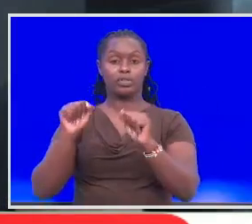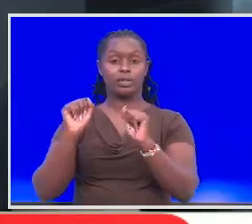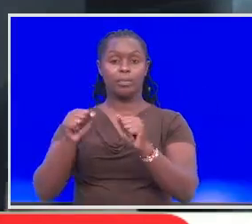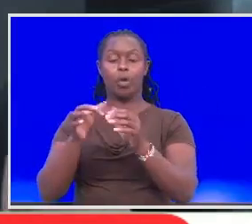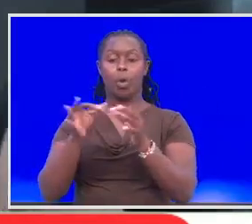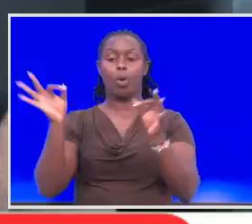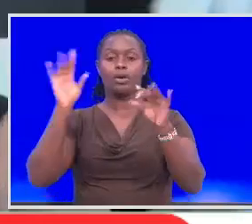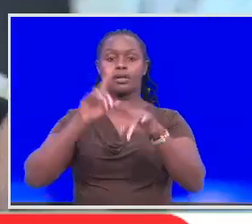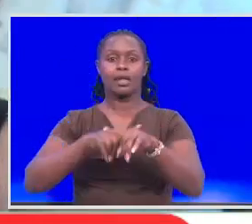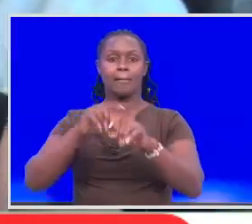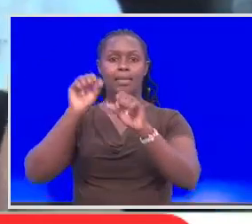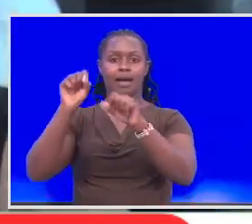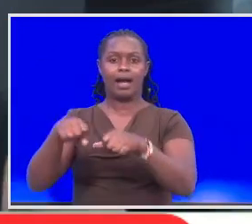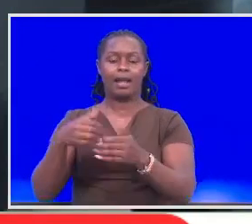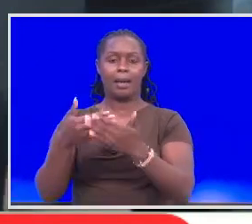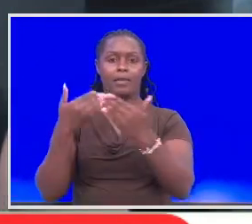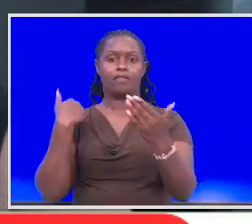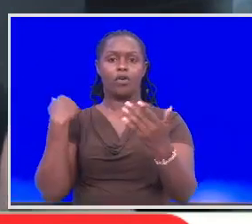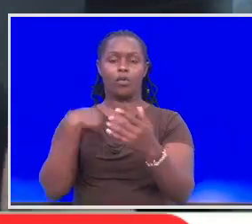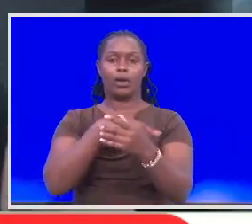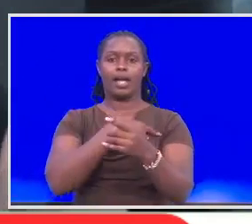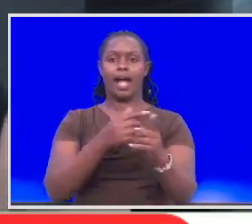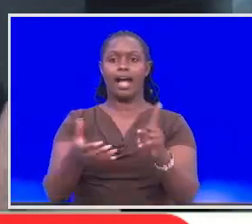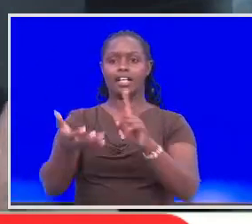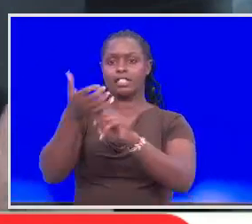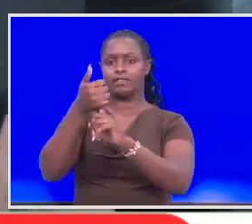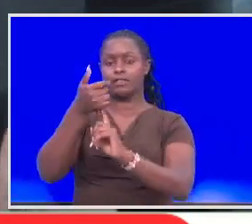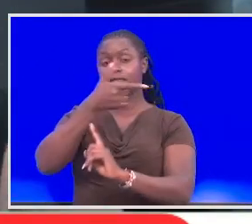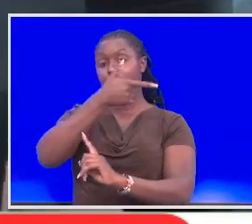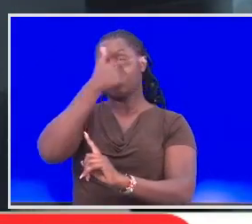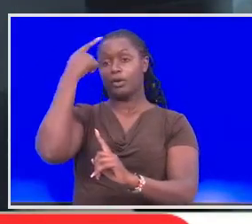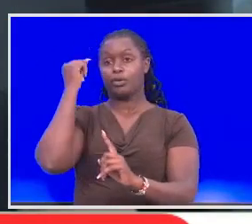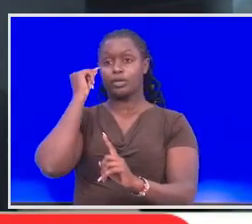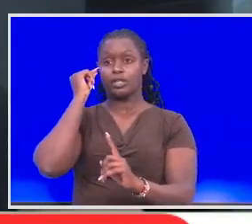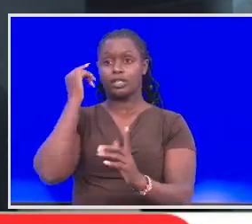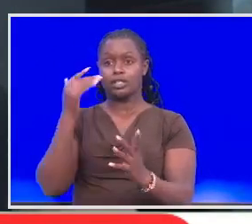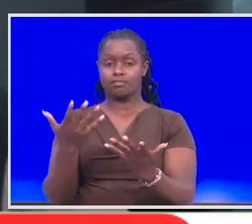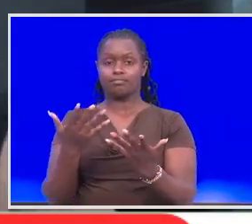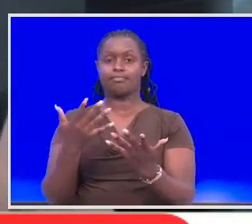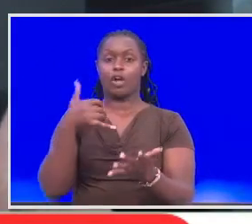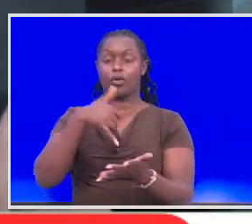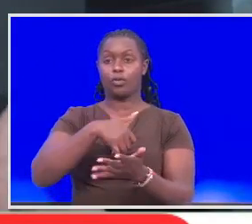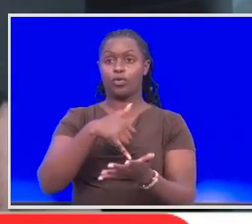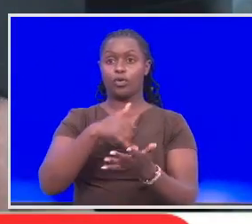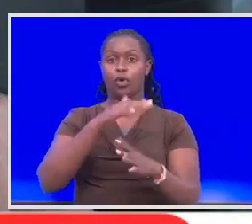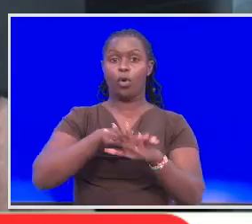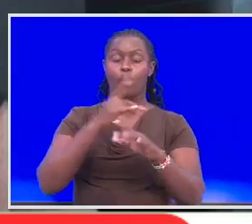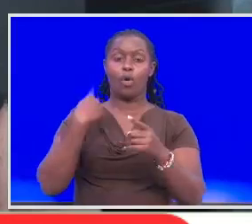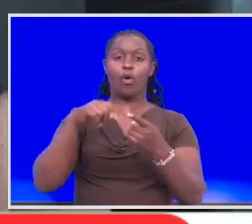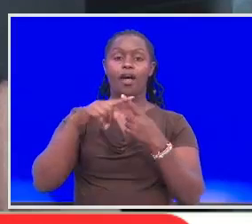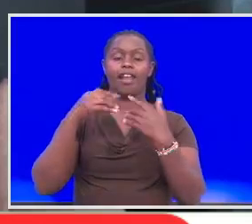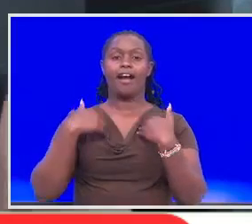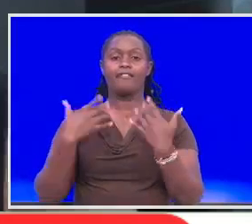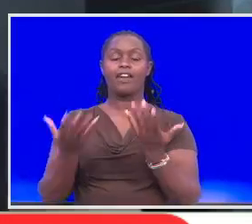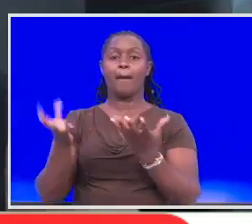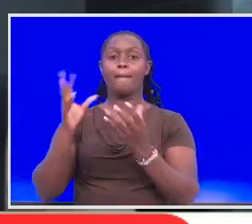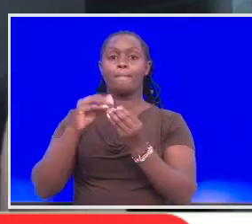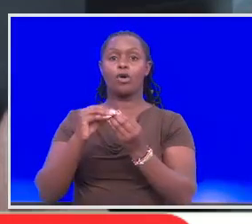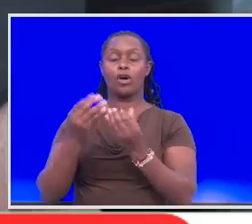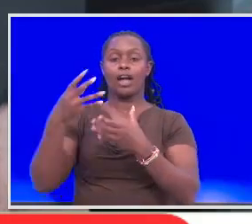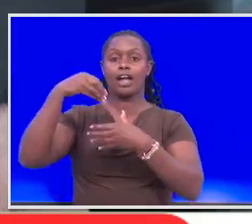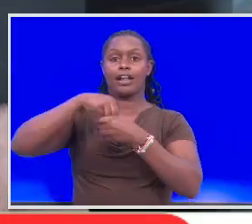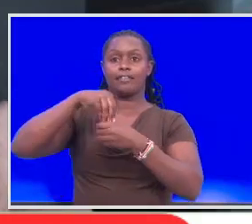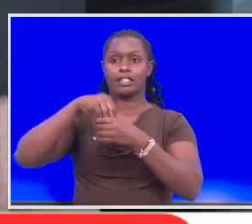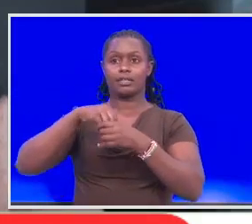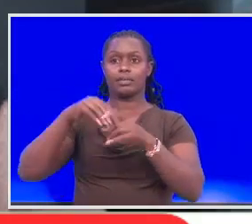get population-wide irreversible change. So it's going to need ongoing investment for it to sustain those early